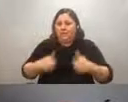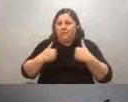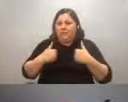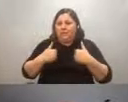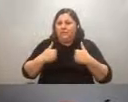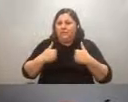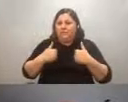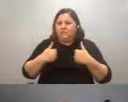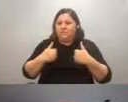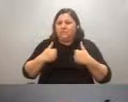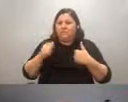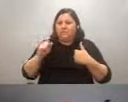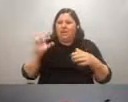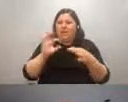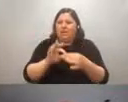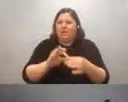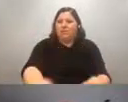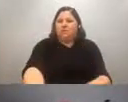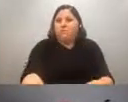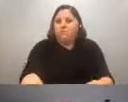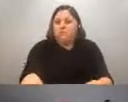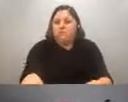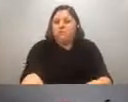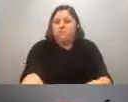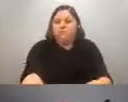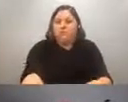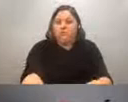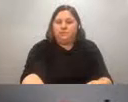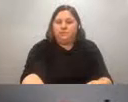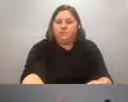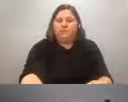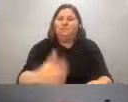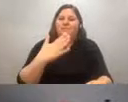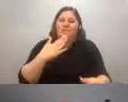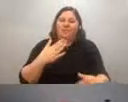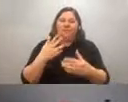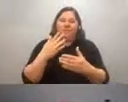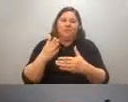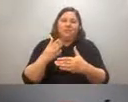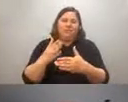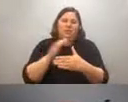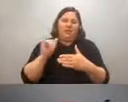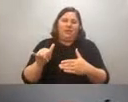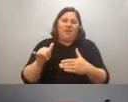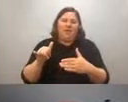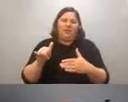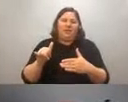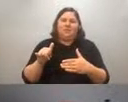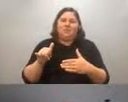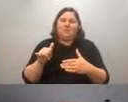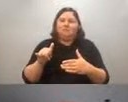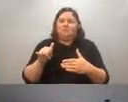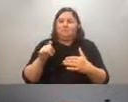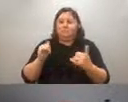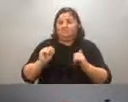place where they can connect thanks thank you both for sharing that i think that context is really helpful um